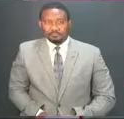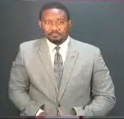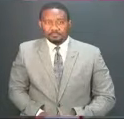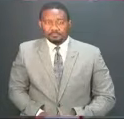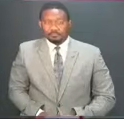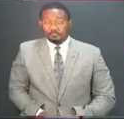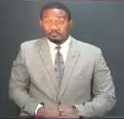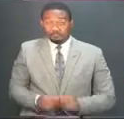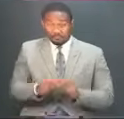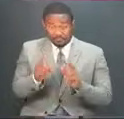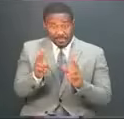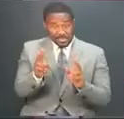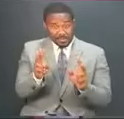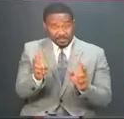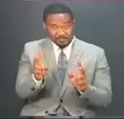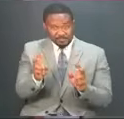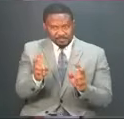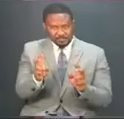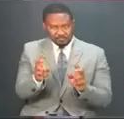issues before this House